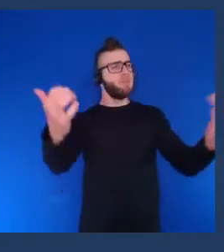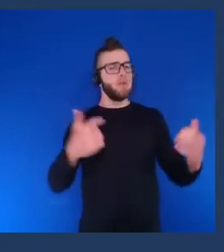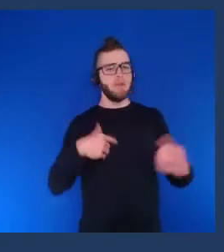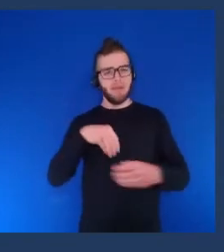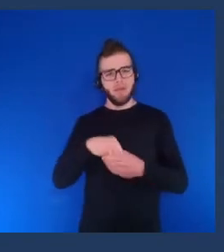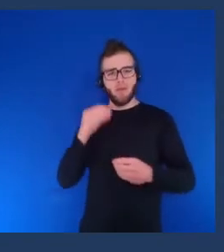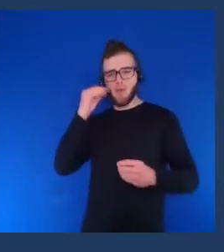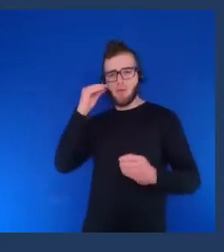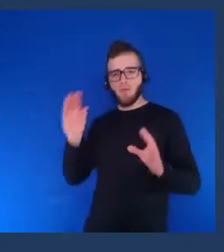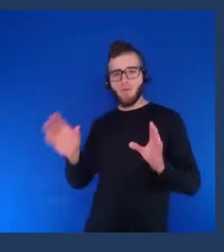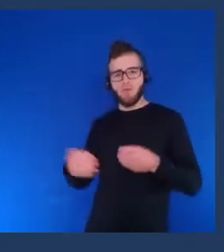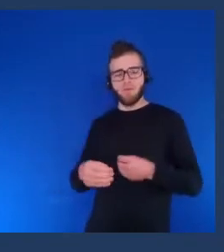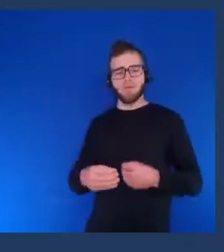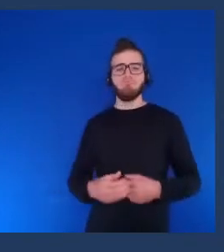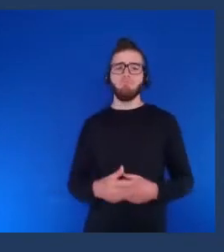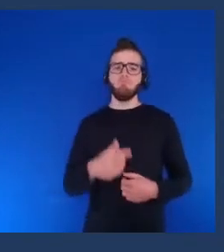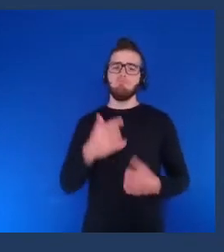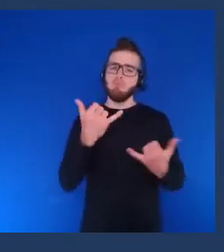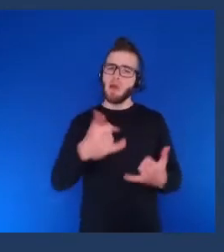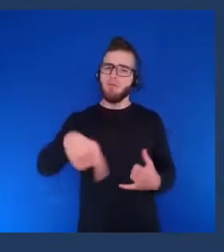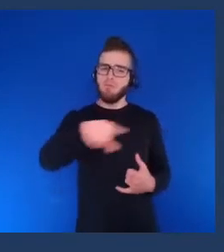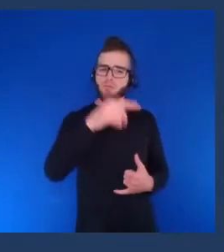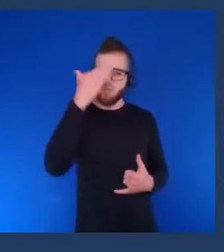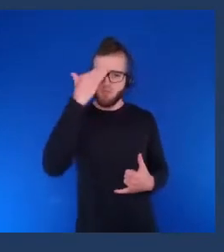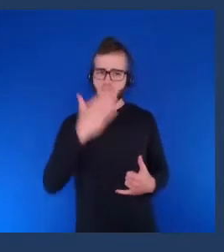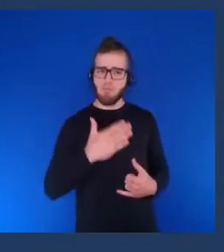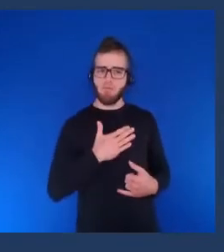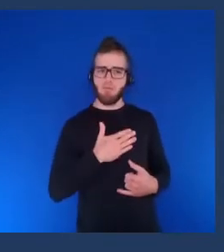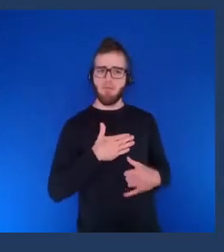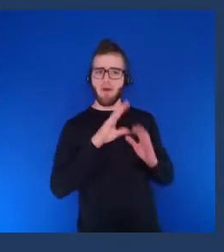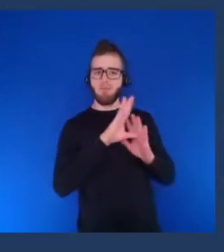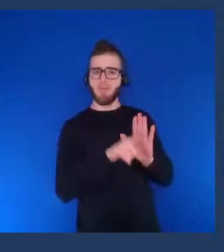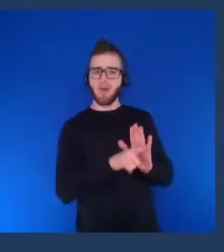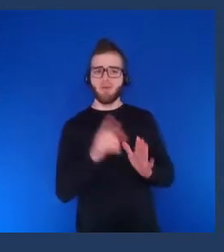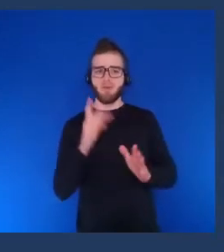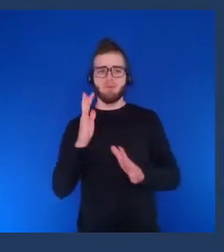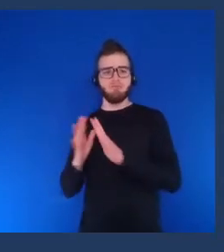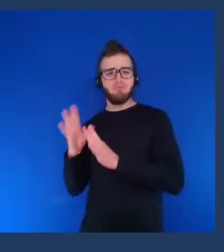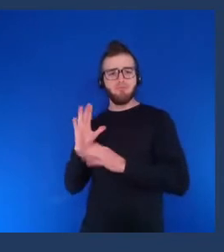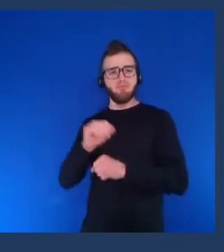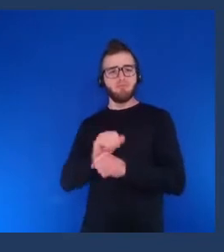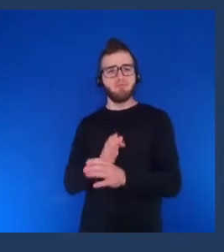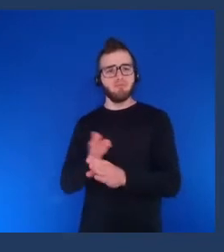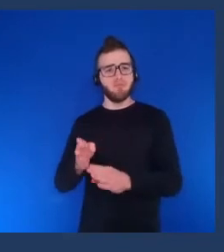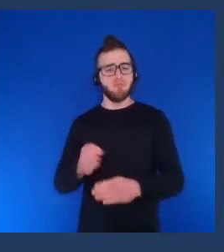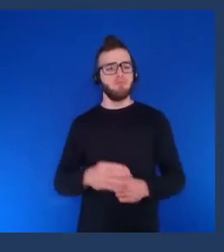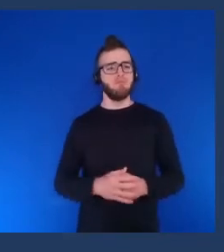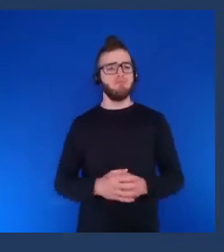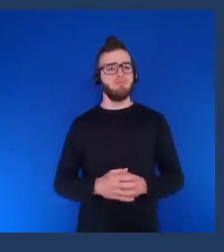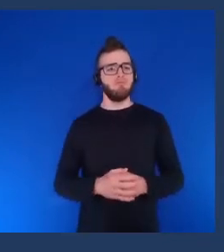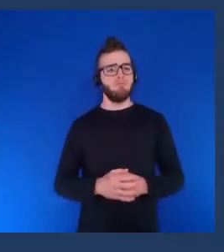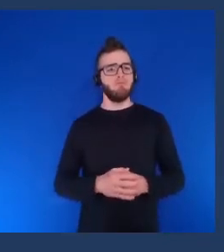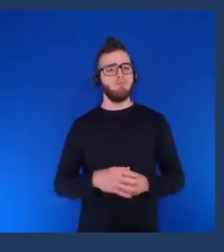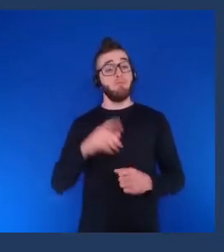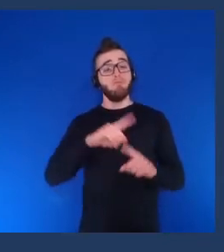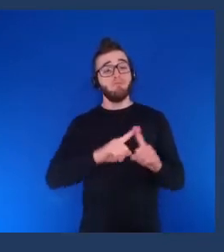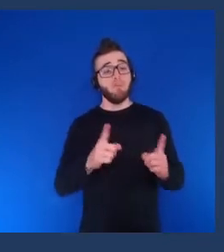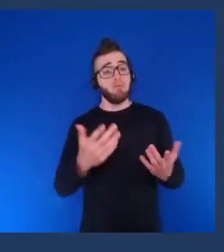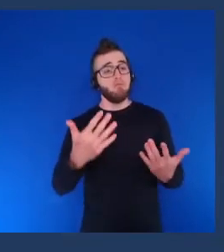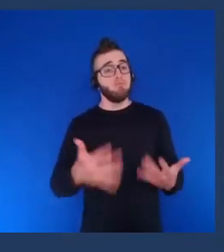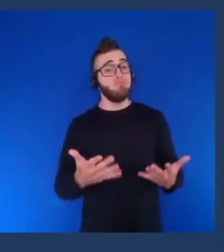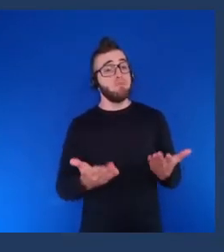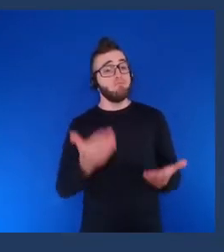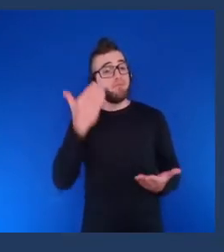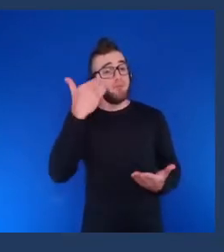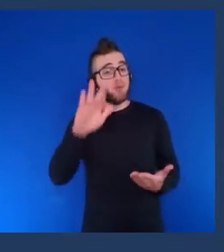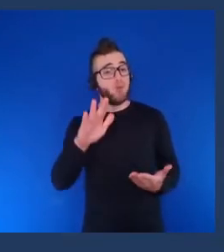professionally I have such a longing to make a difference in this space. But what you don't know is that 8 years ago, I was diagnosed